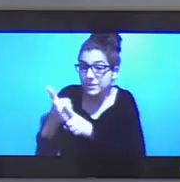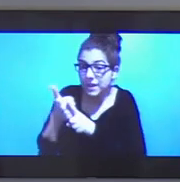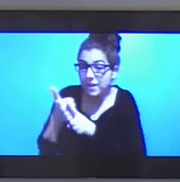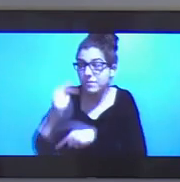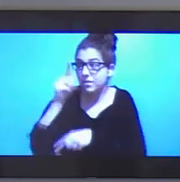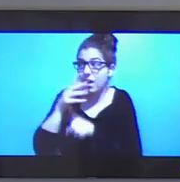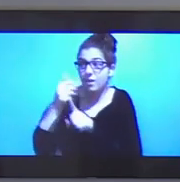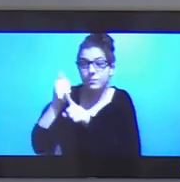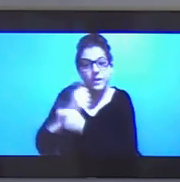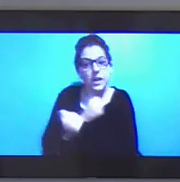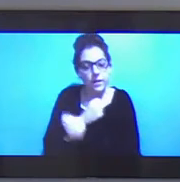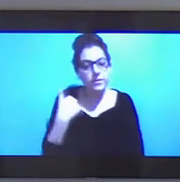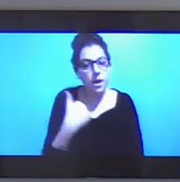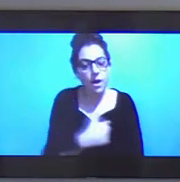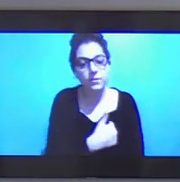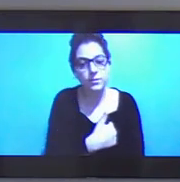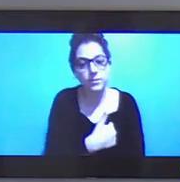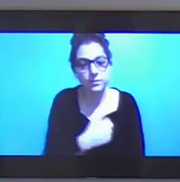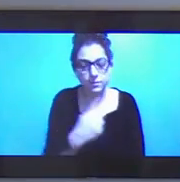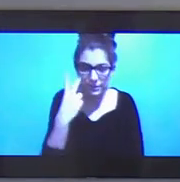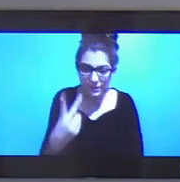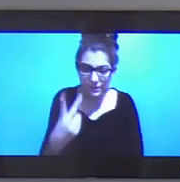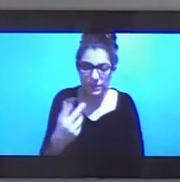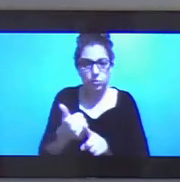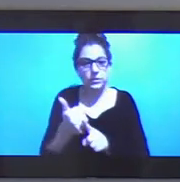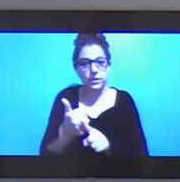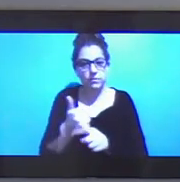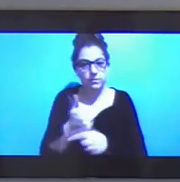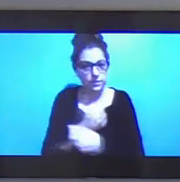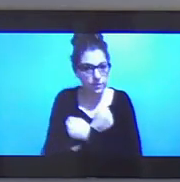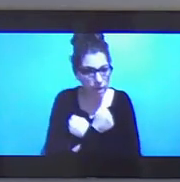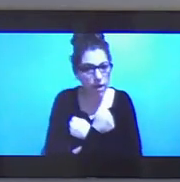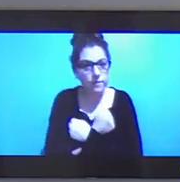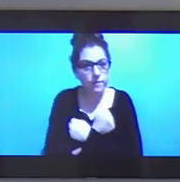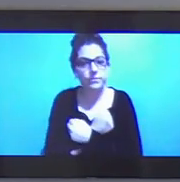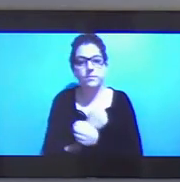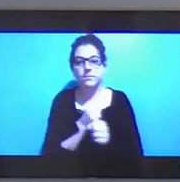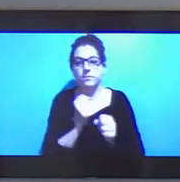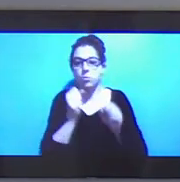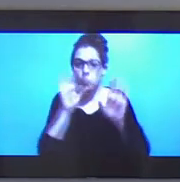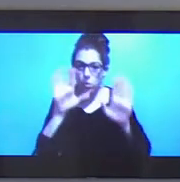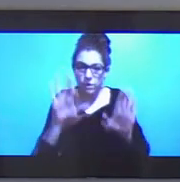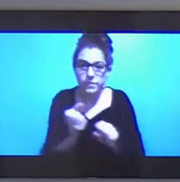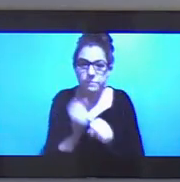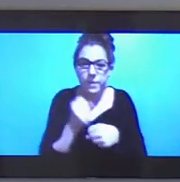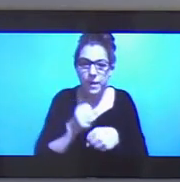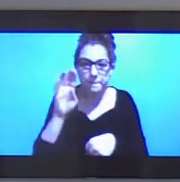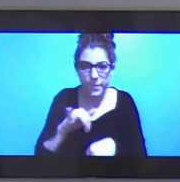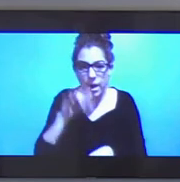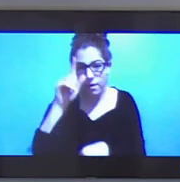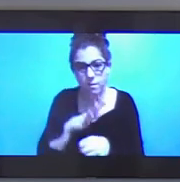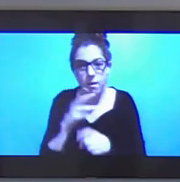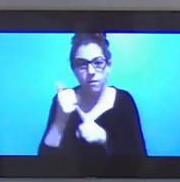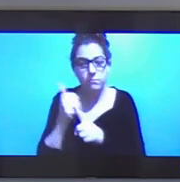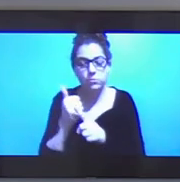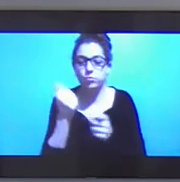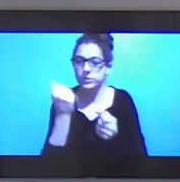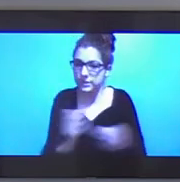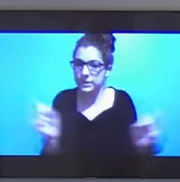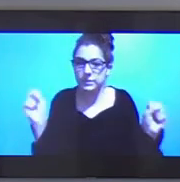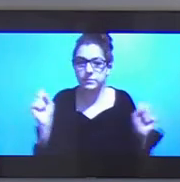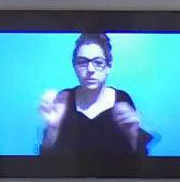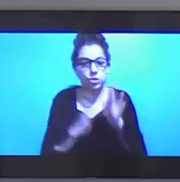us. Seeing yourself as loved and wonderfully made by God, redeemed in